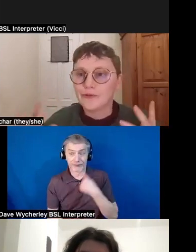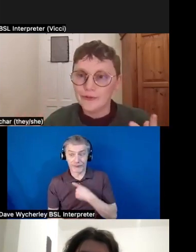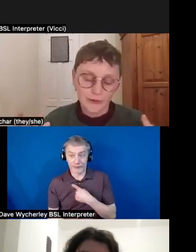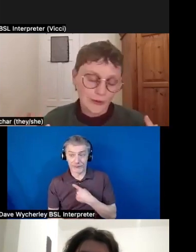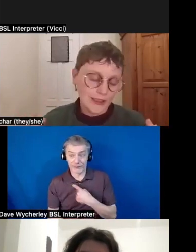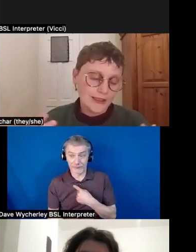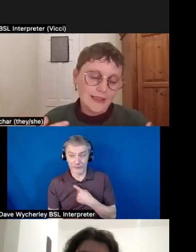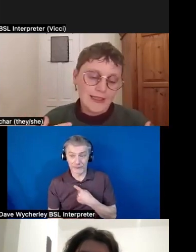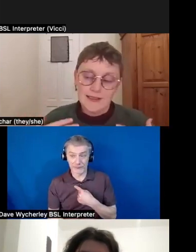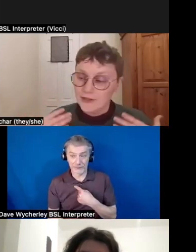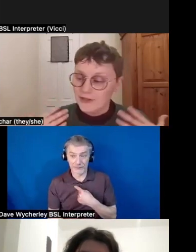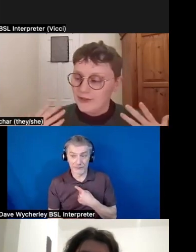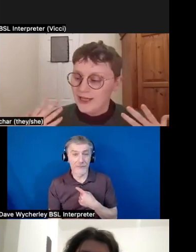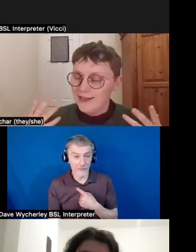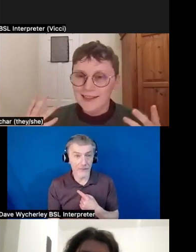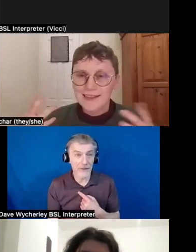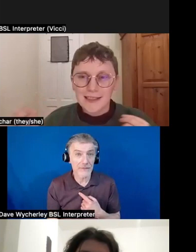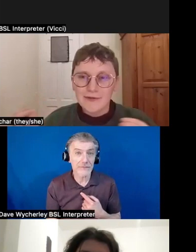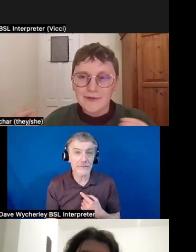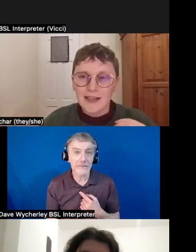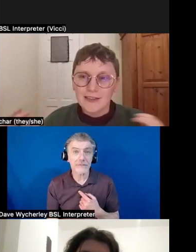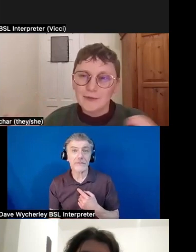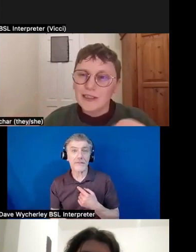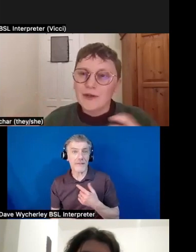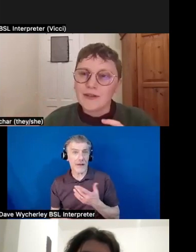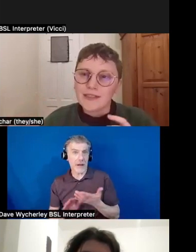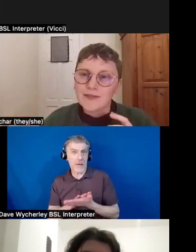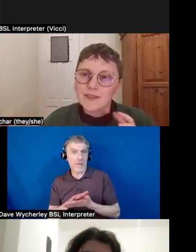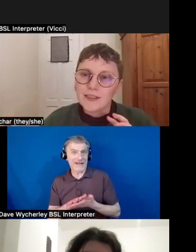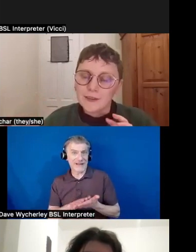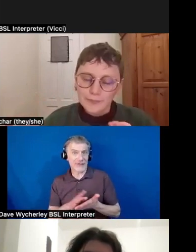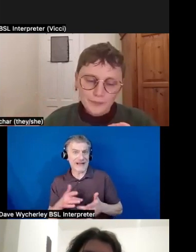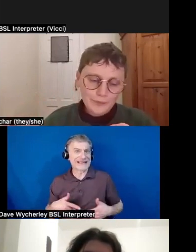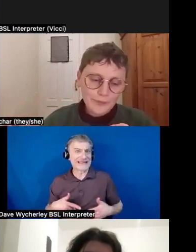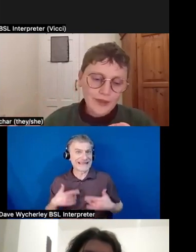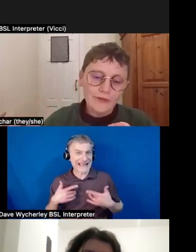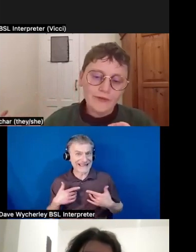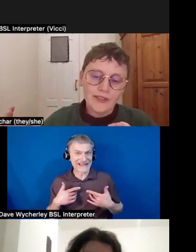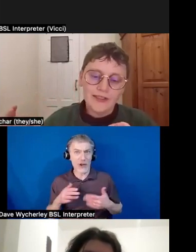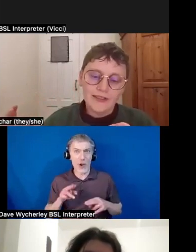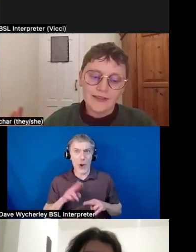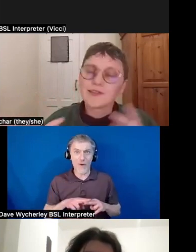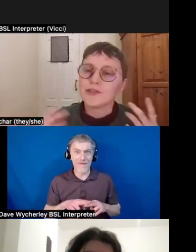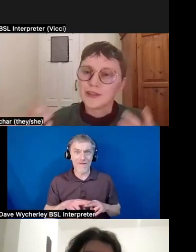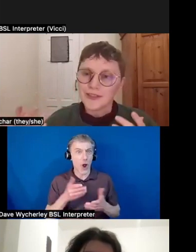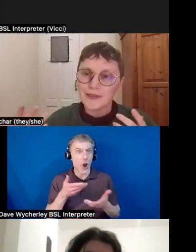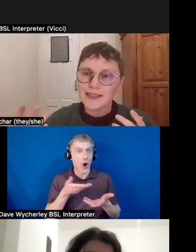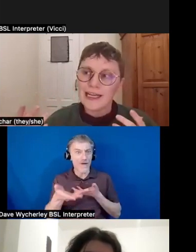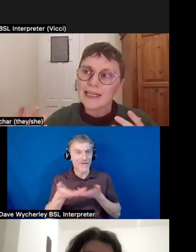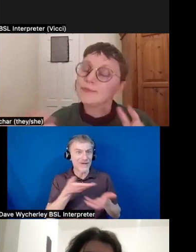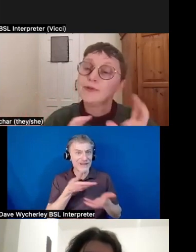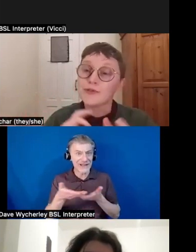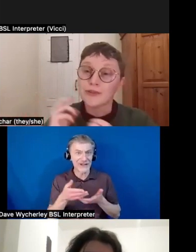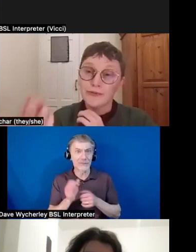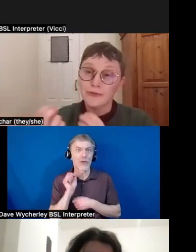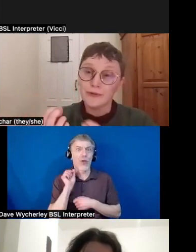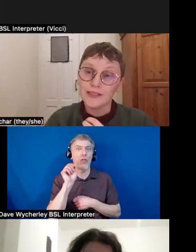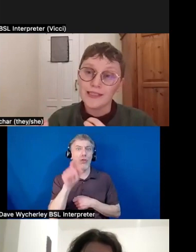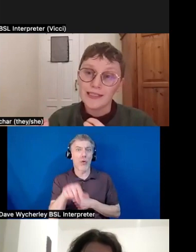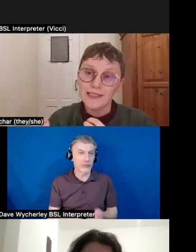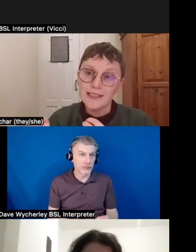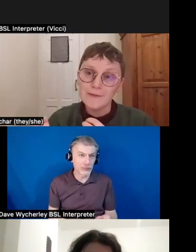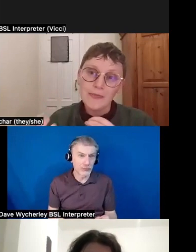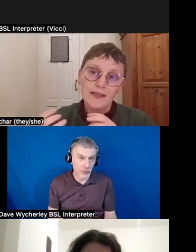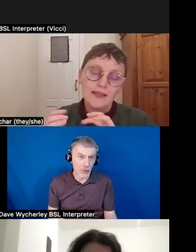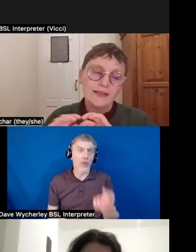important and fruitful. And so you get a sense of that in Jamila Paras's video of the discussions being had, but also the form